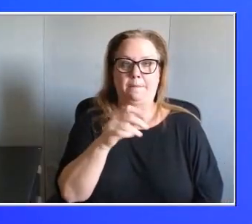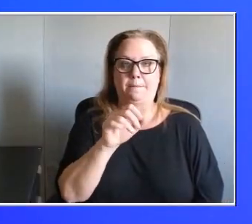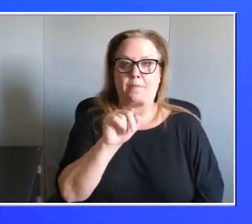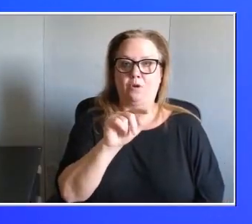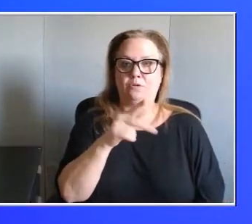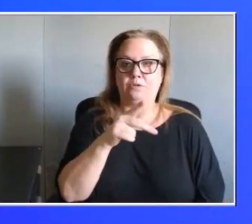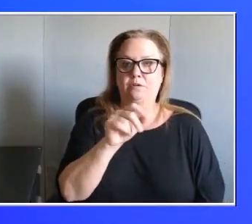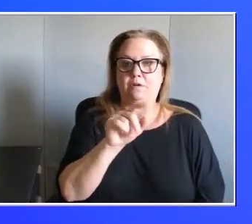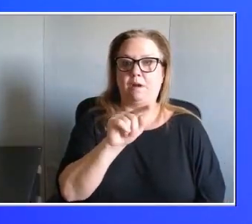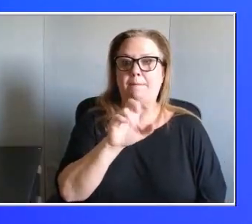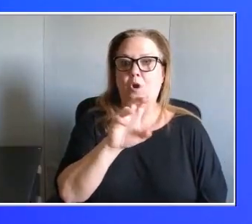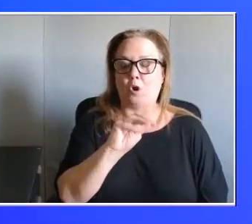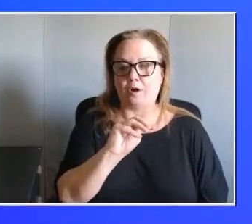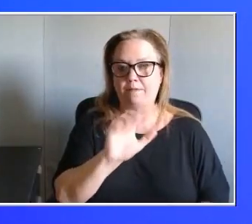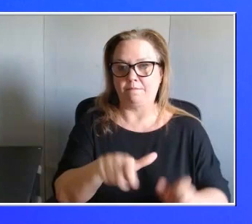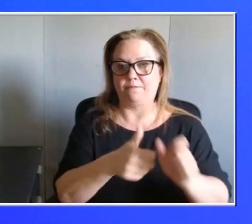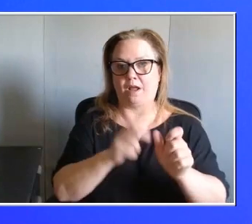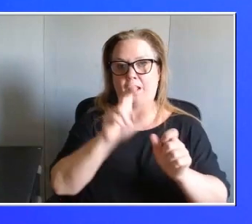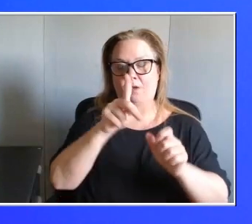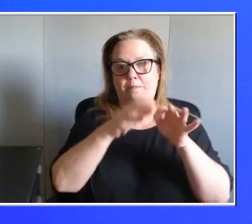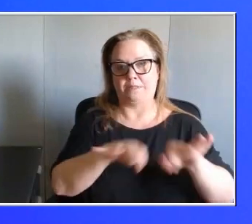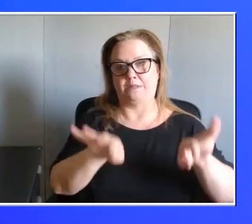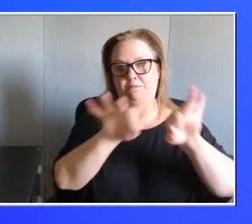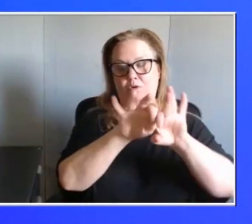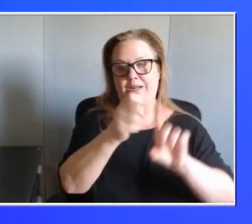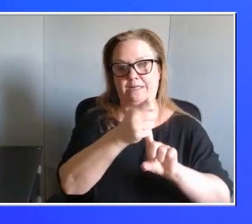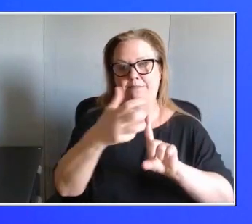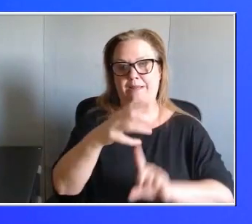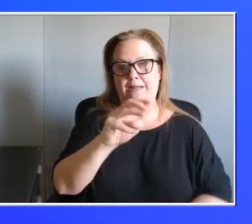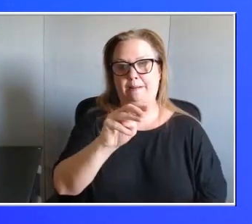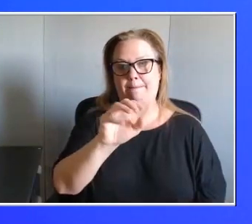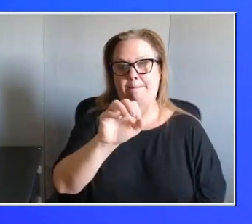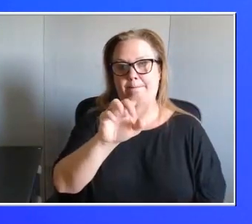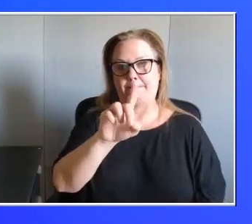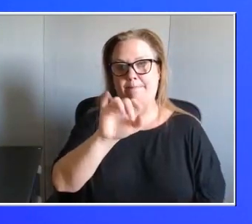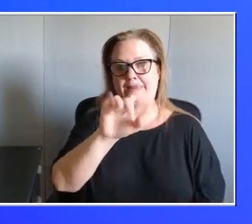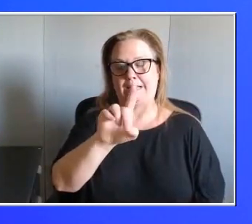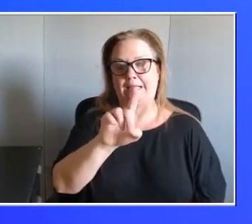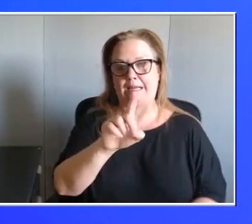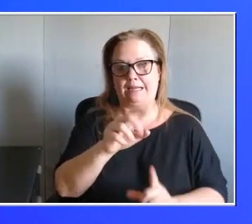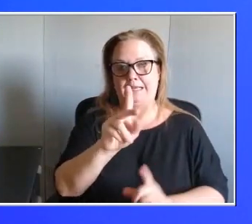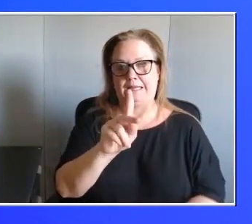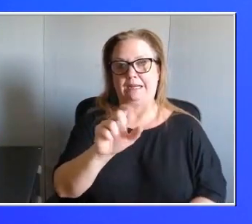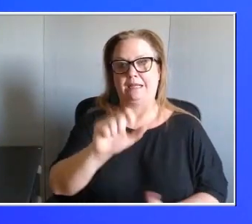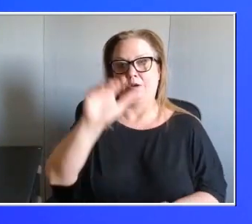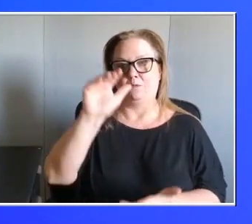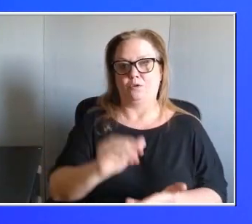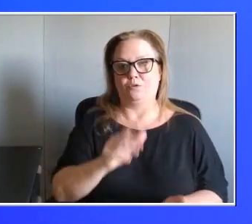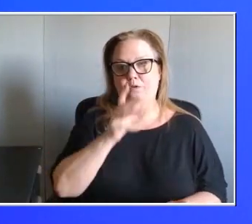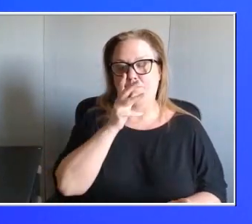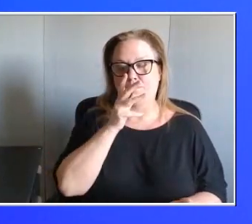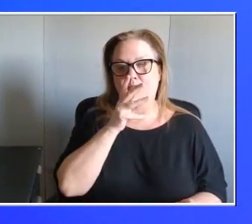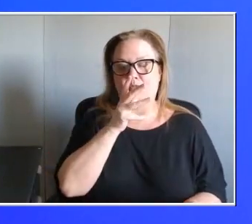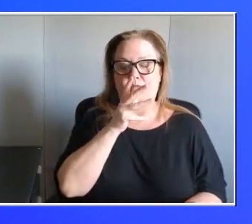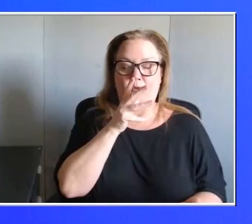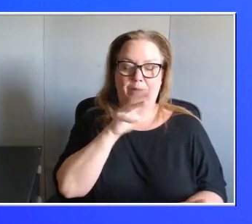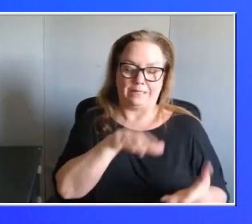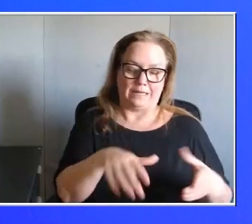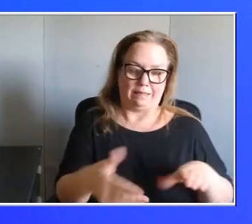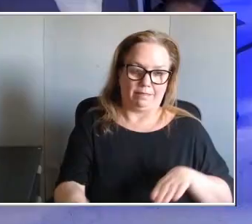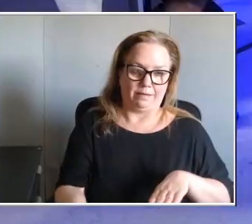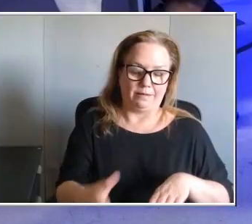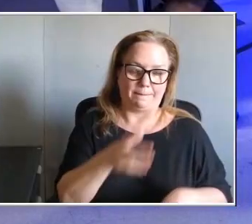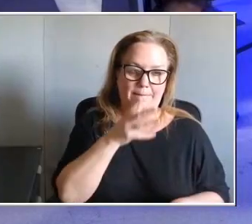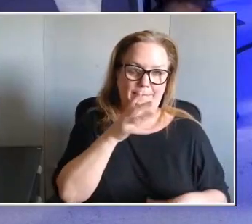really important, and certainly expanding Medicaid here in Kansas would be really important to reduce maternal morbidity and mortality for